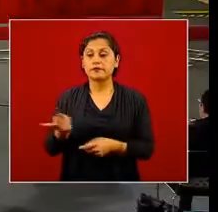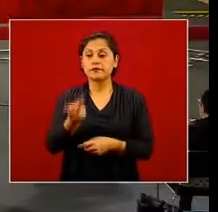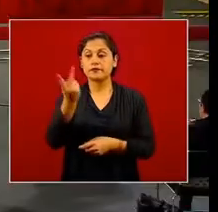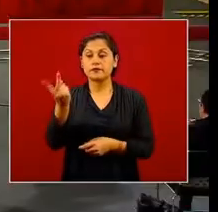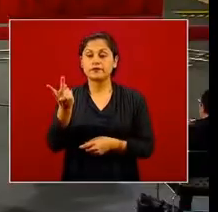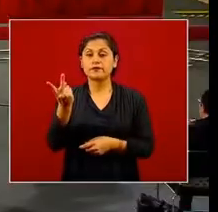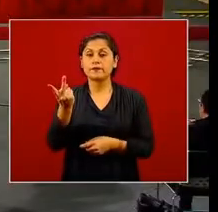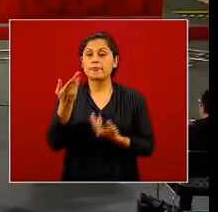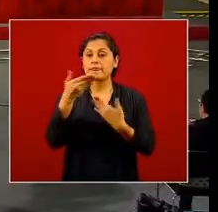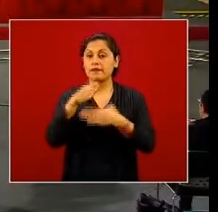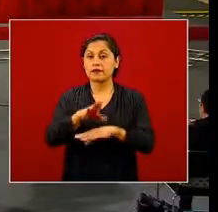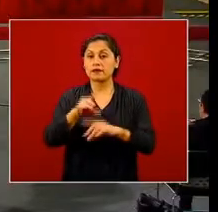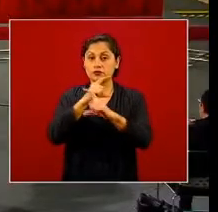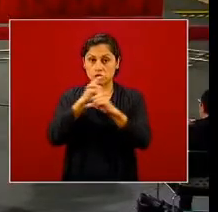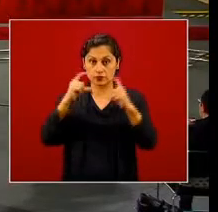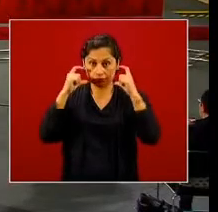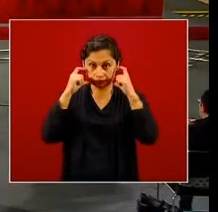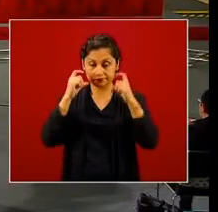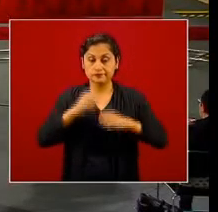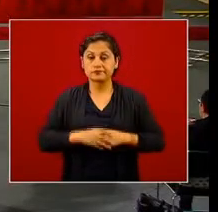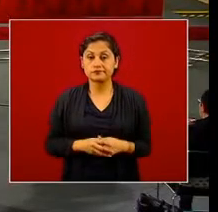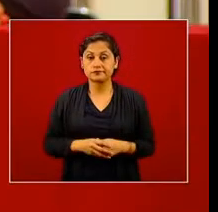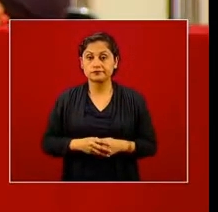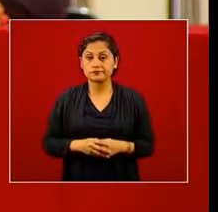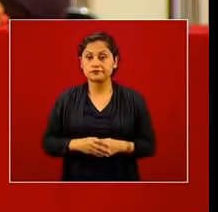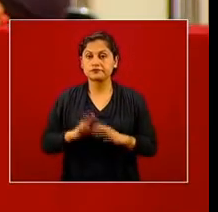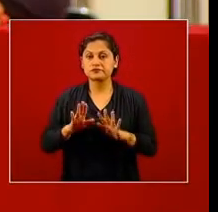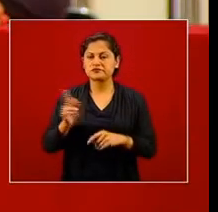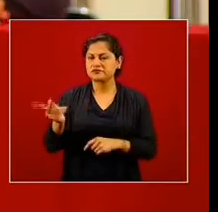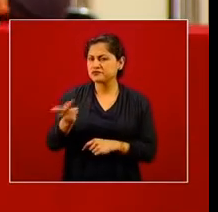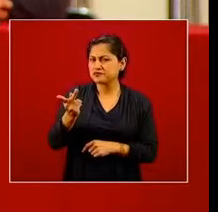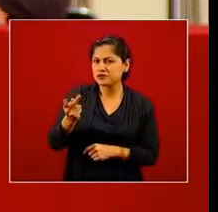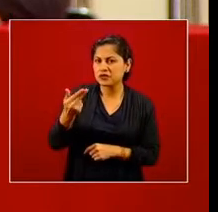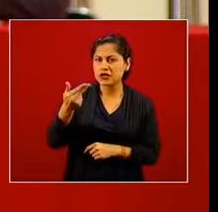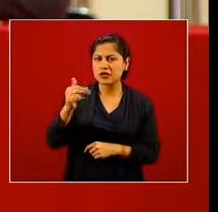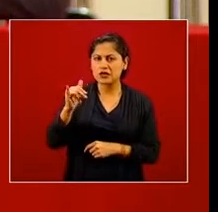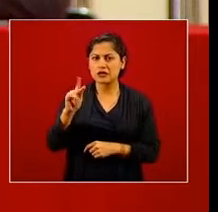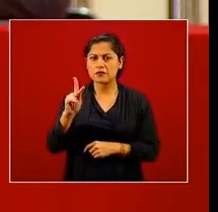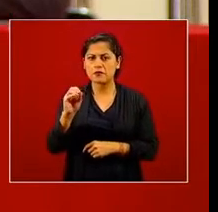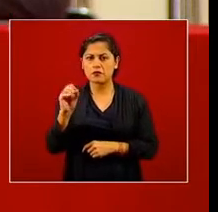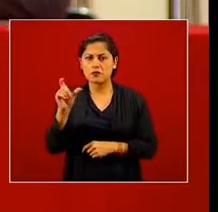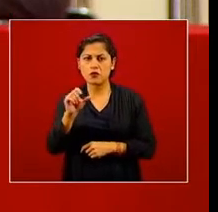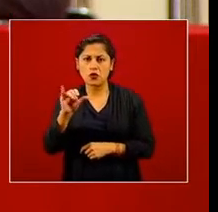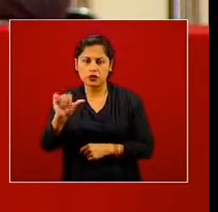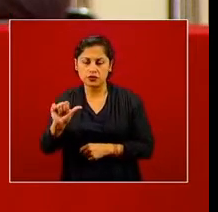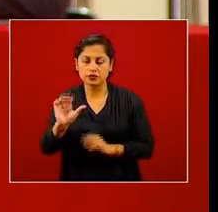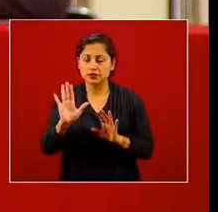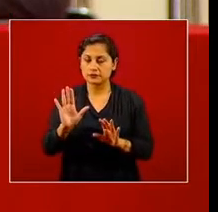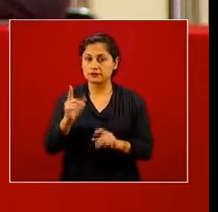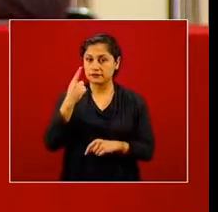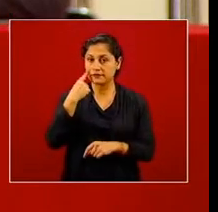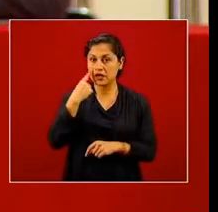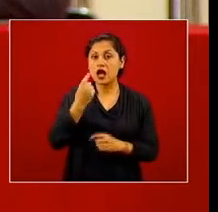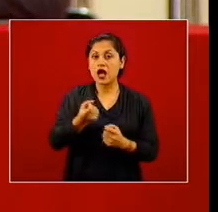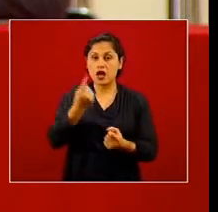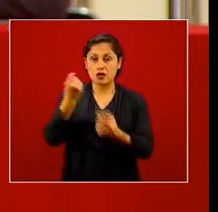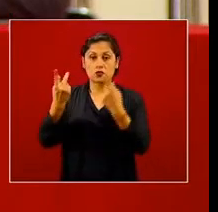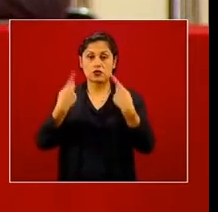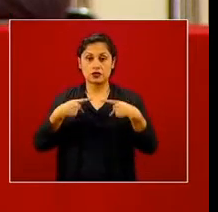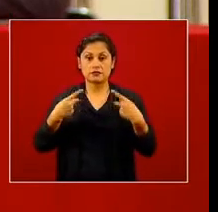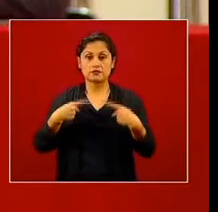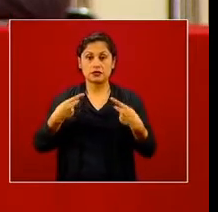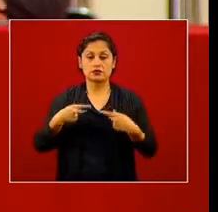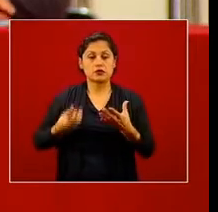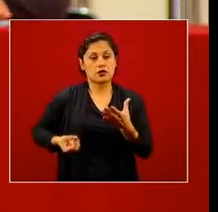this problem right here in this forum? And next question, with regards to the masks, what